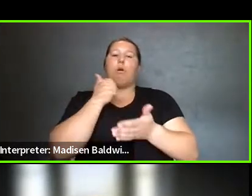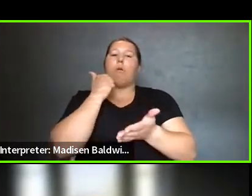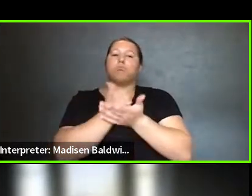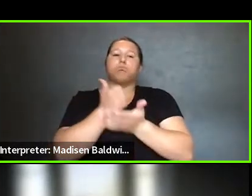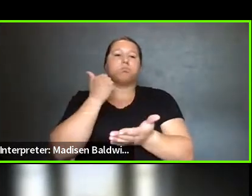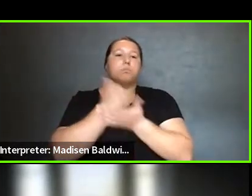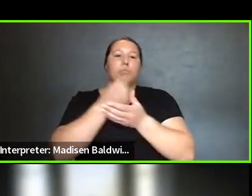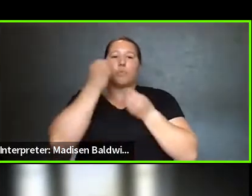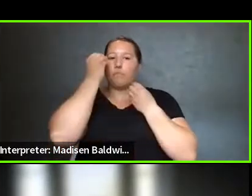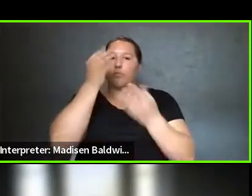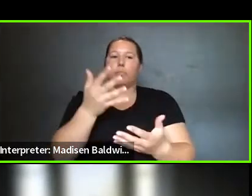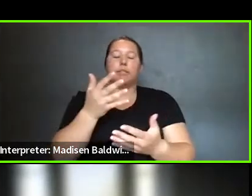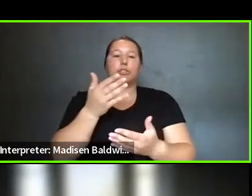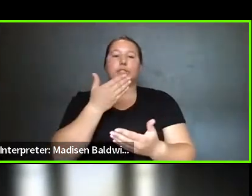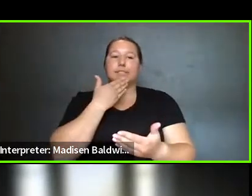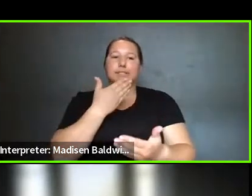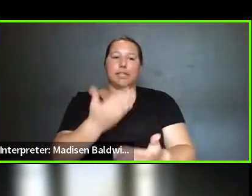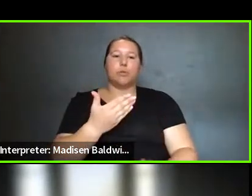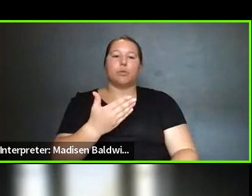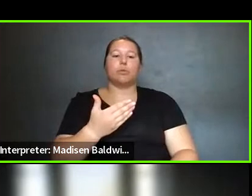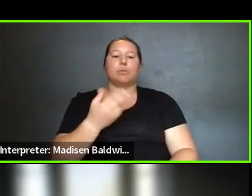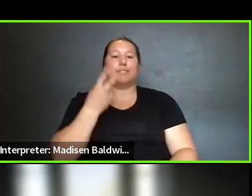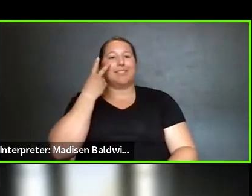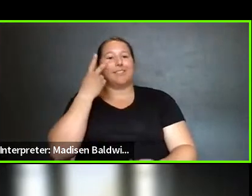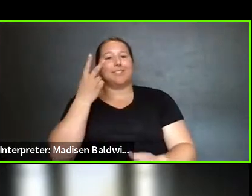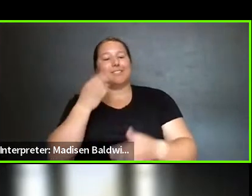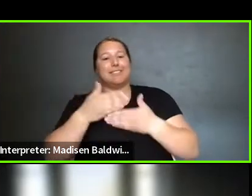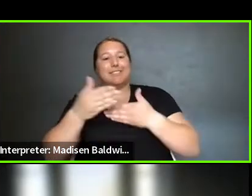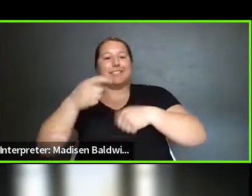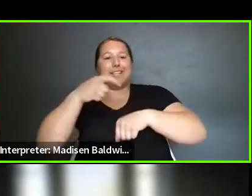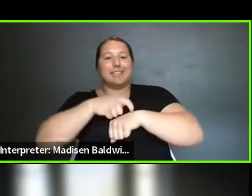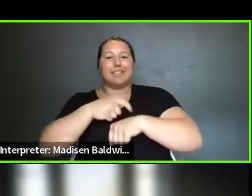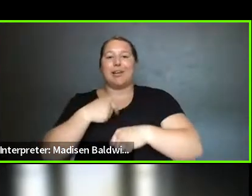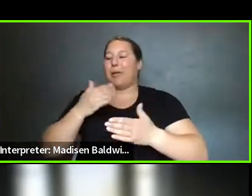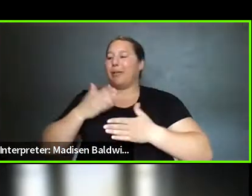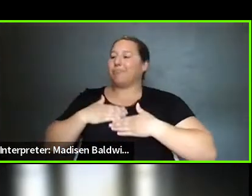and we'll see you next time. I'm glad that we were able to